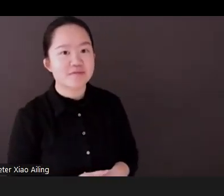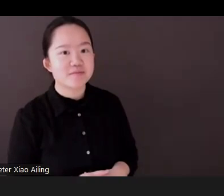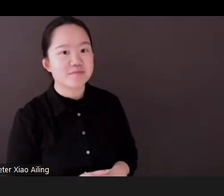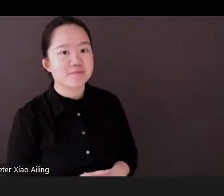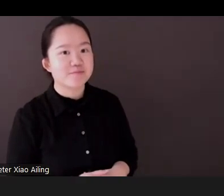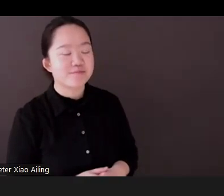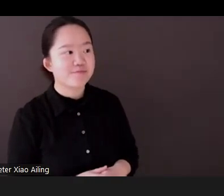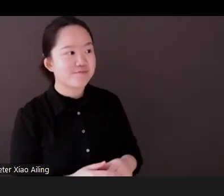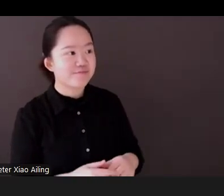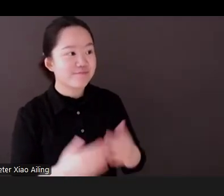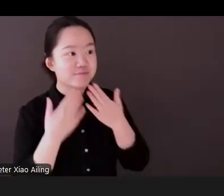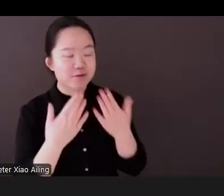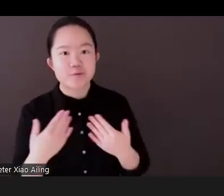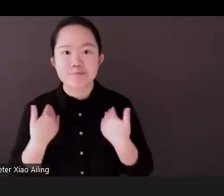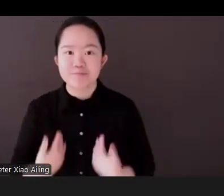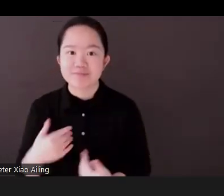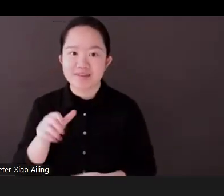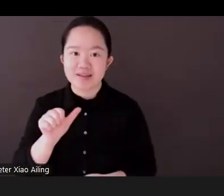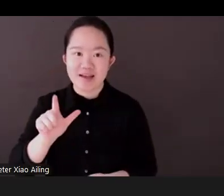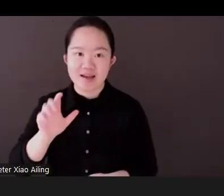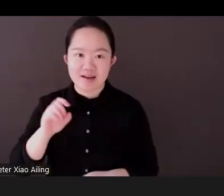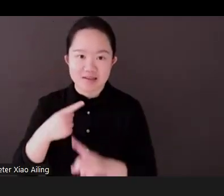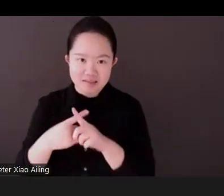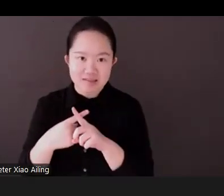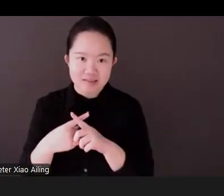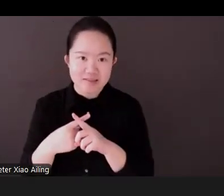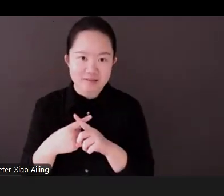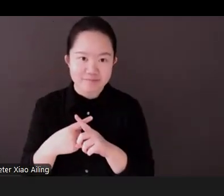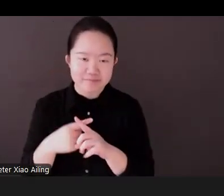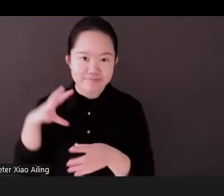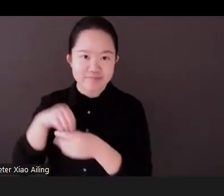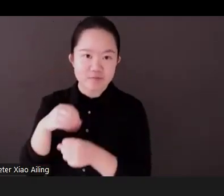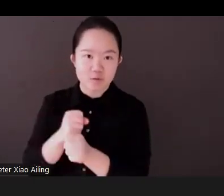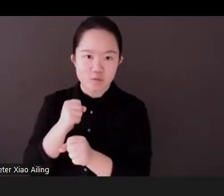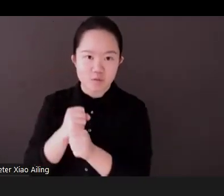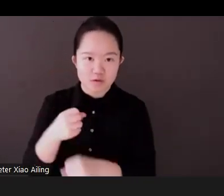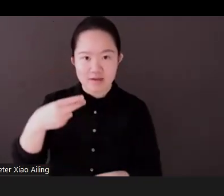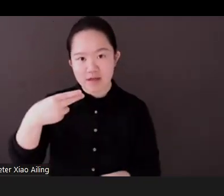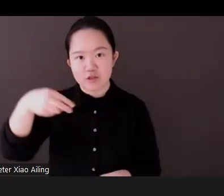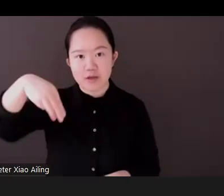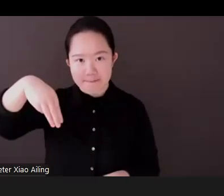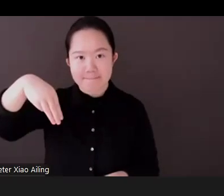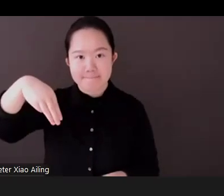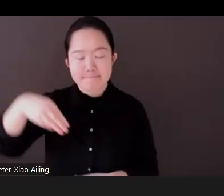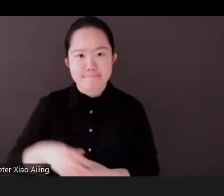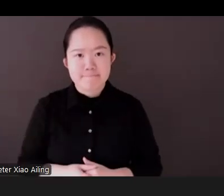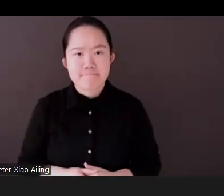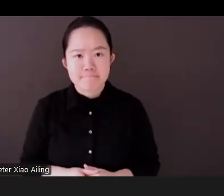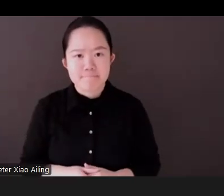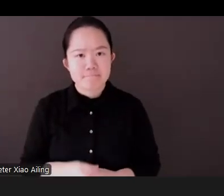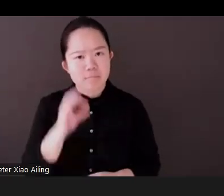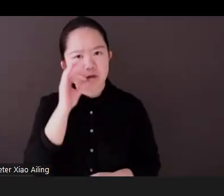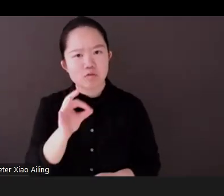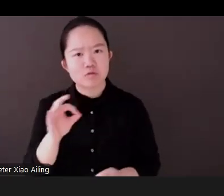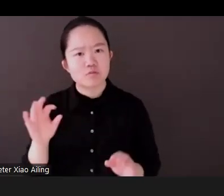the legislation will be applied across multiple EU countries. Will actors